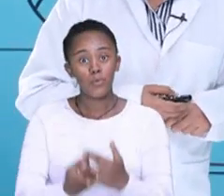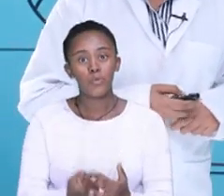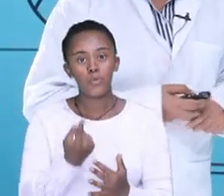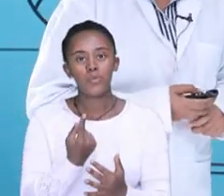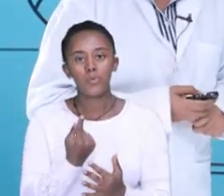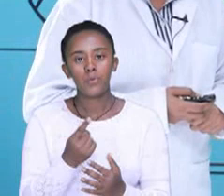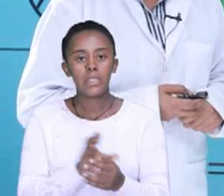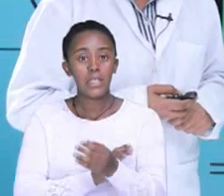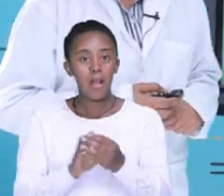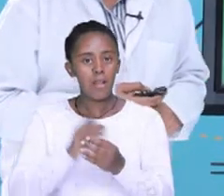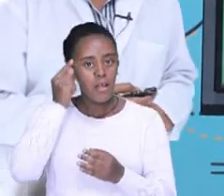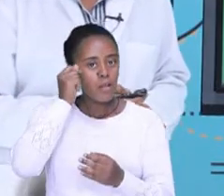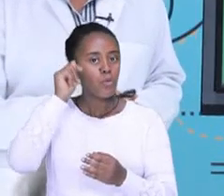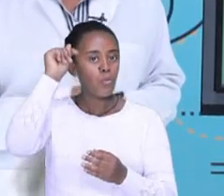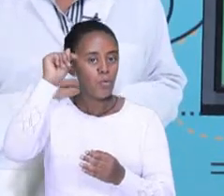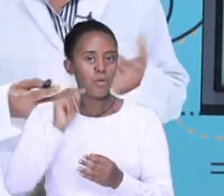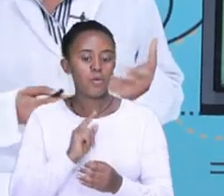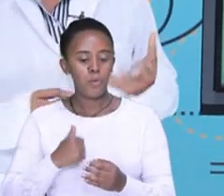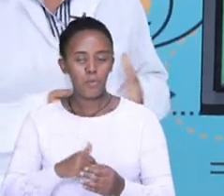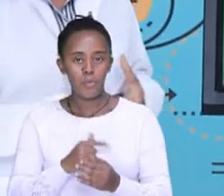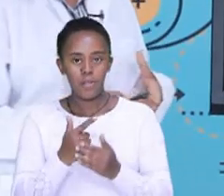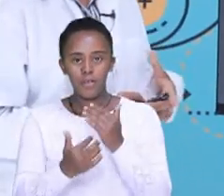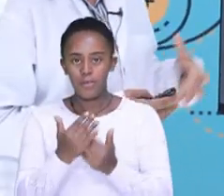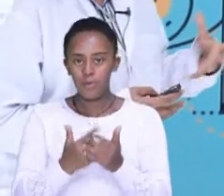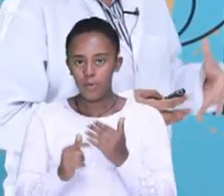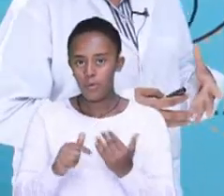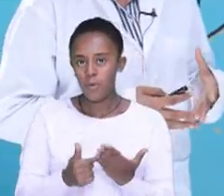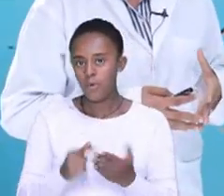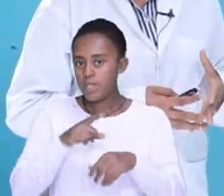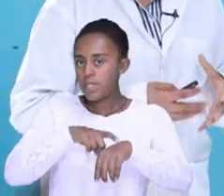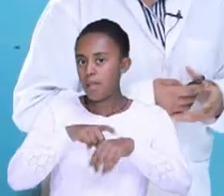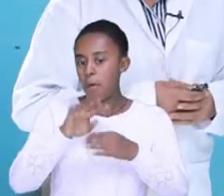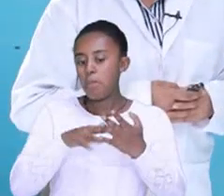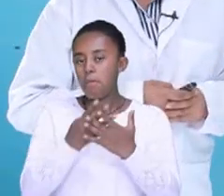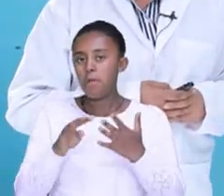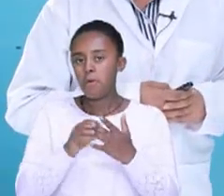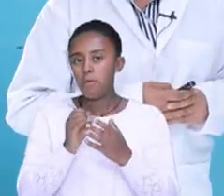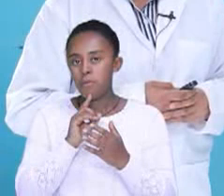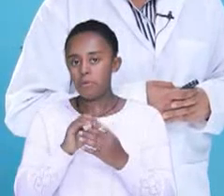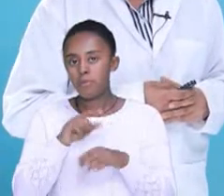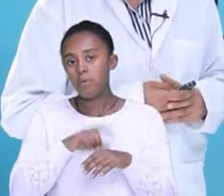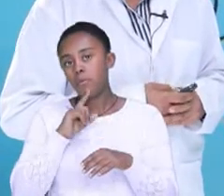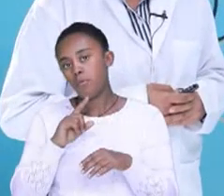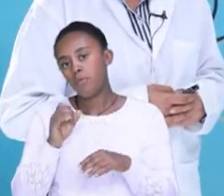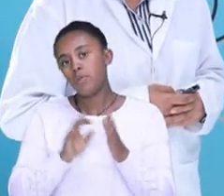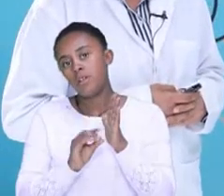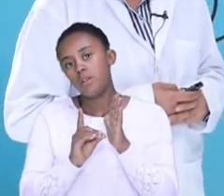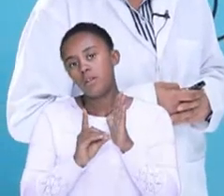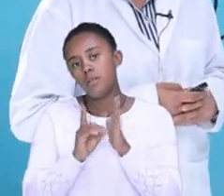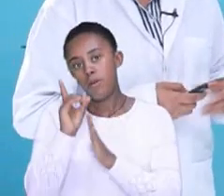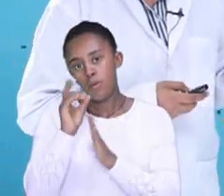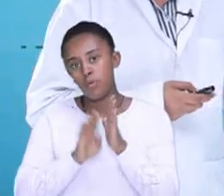the cell theory, we need to talk about the timeline for the development of